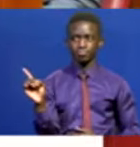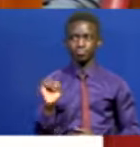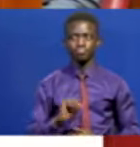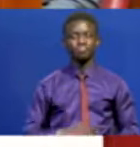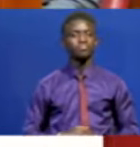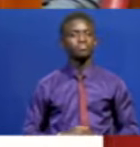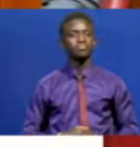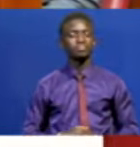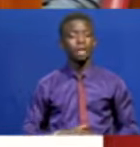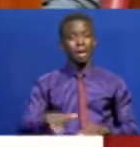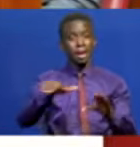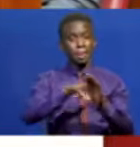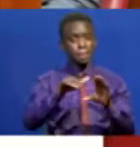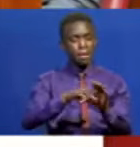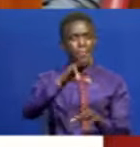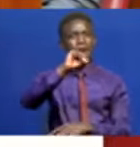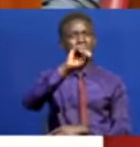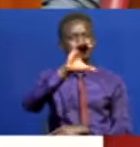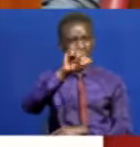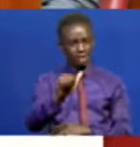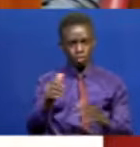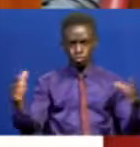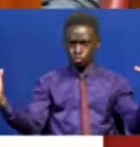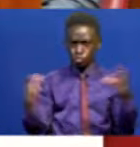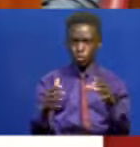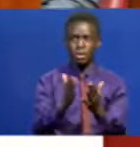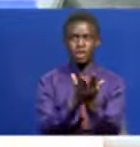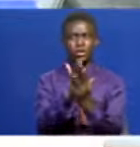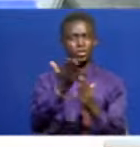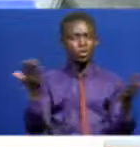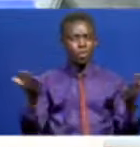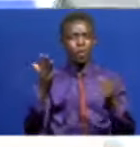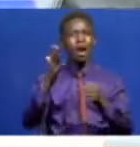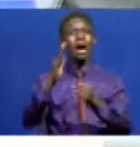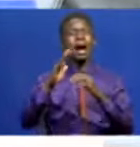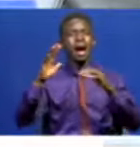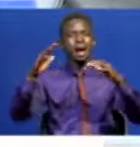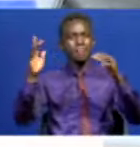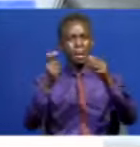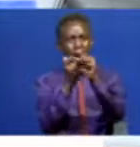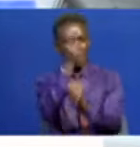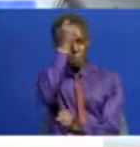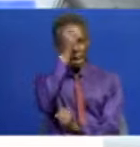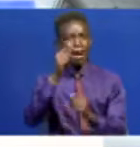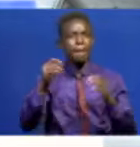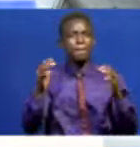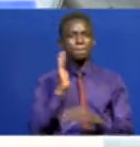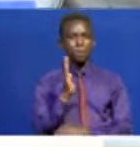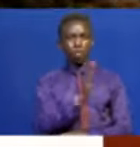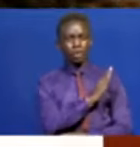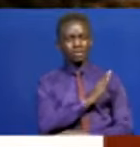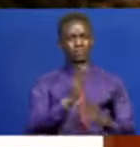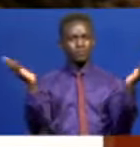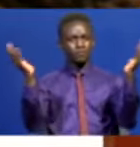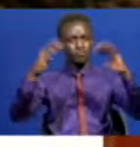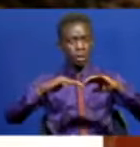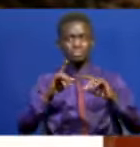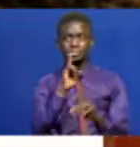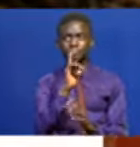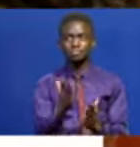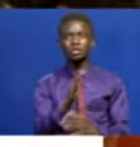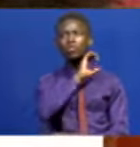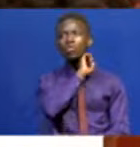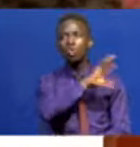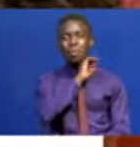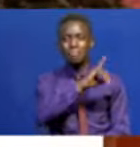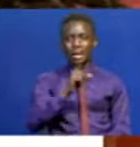Members of the County Assemblies, through their umbrella bodies County Assemblies Forum and Association of Members of the County Assembly, are accusing the Salaries